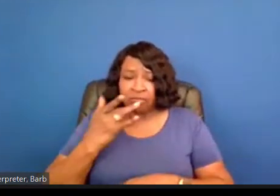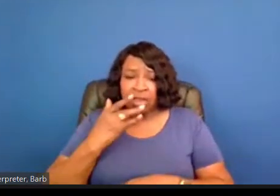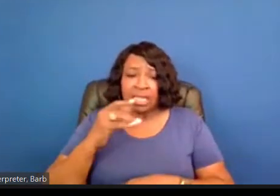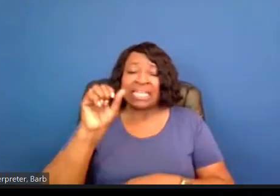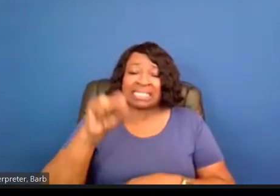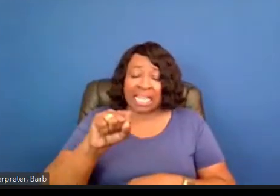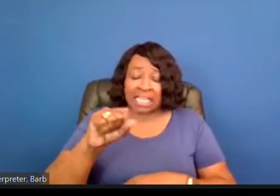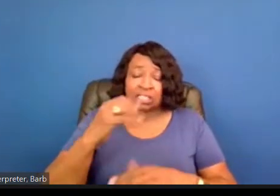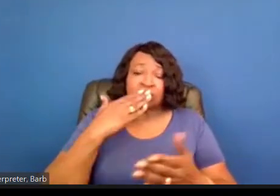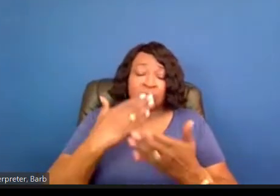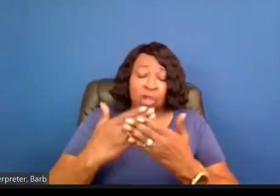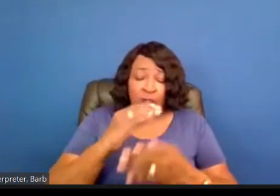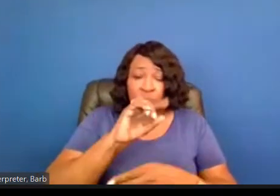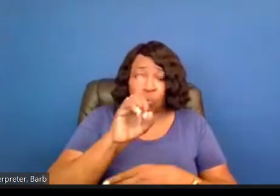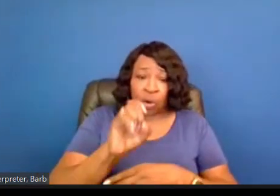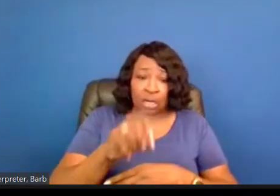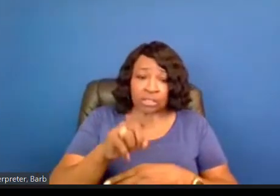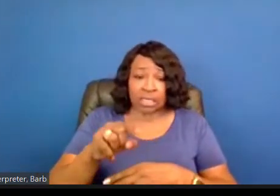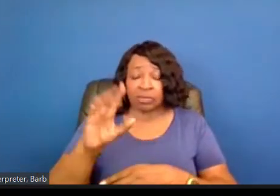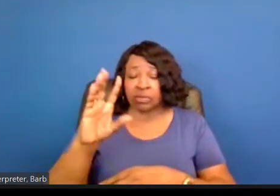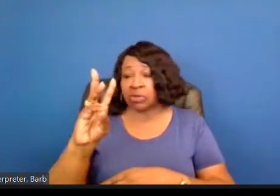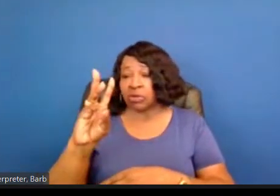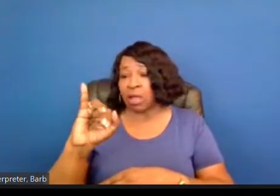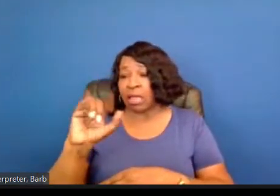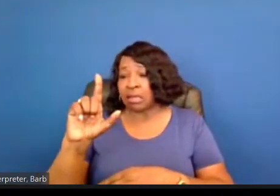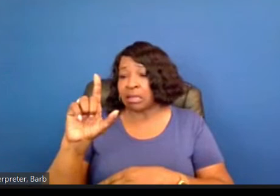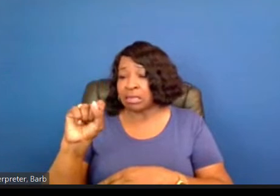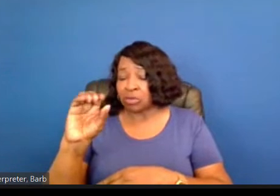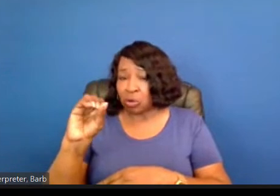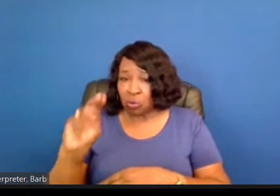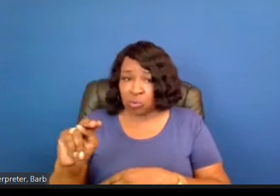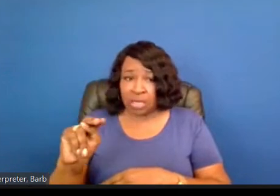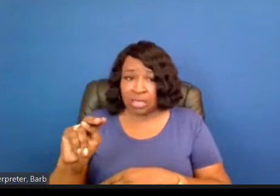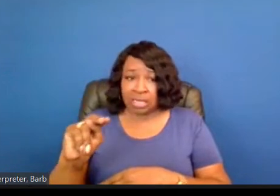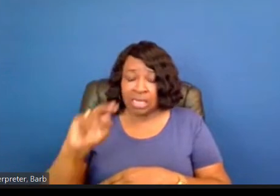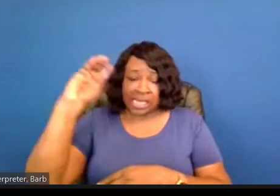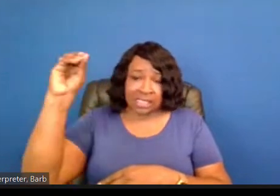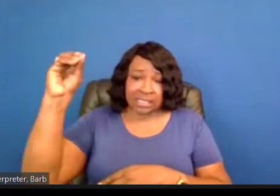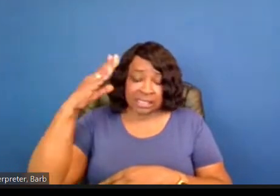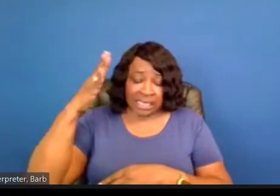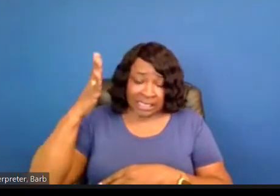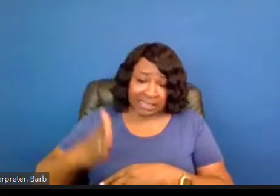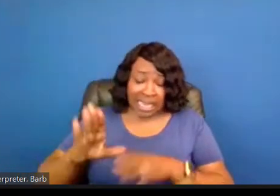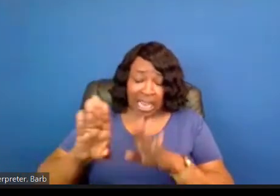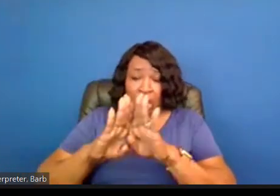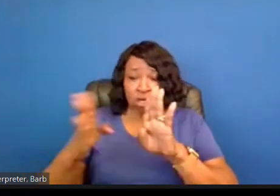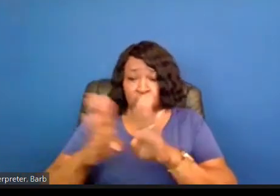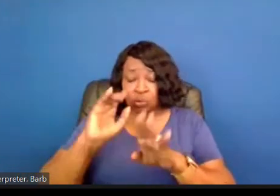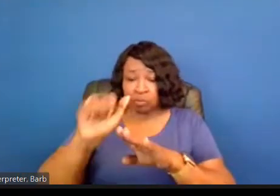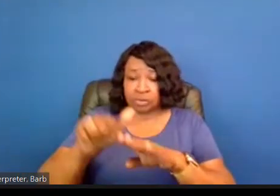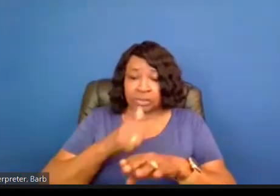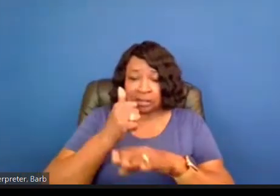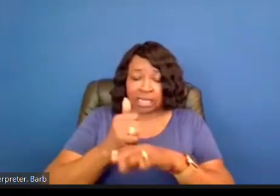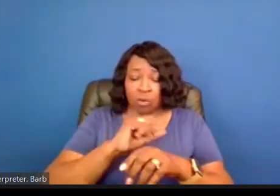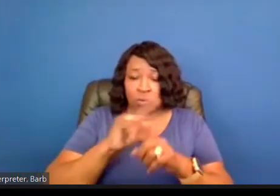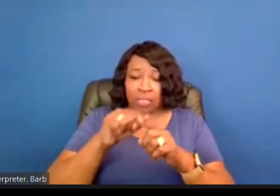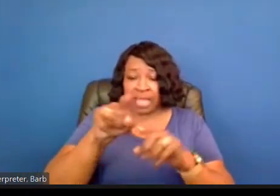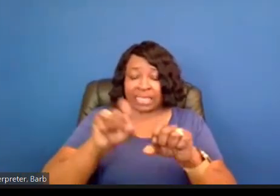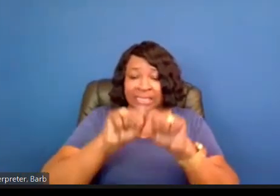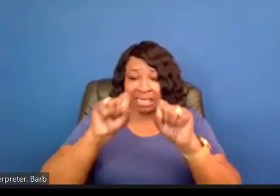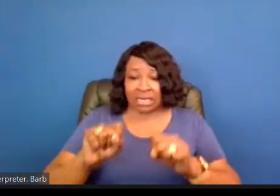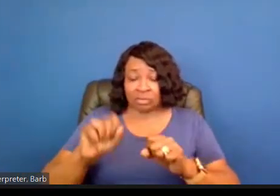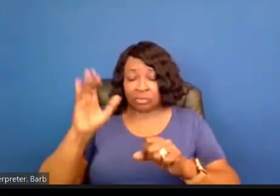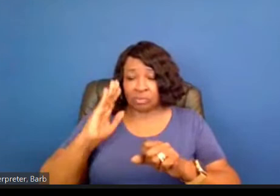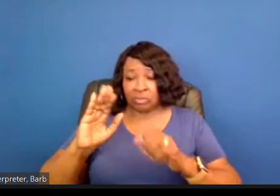question. So the Wilson sunny side door was installed when that station was initially opened. So